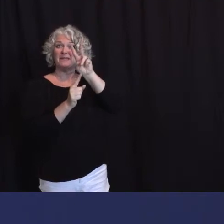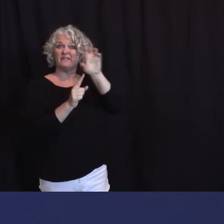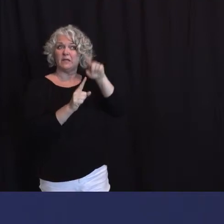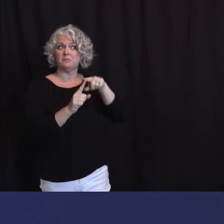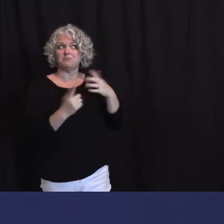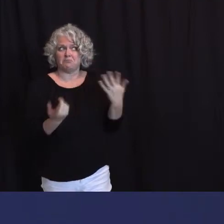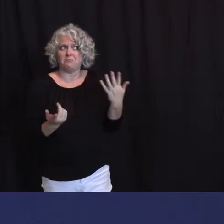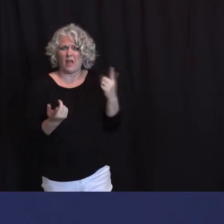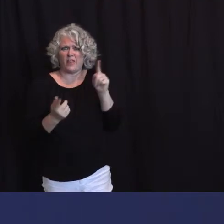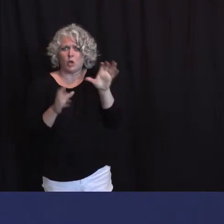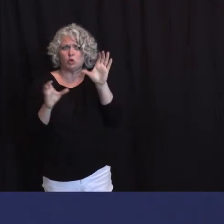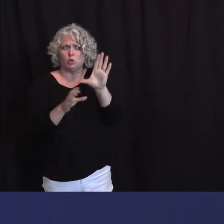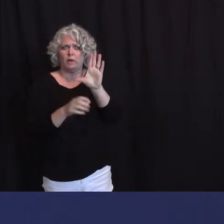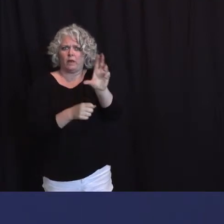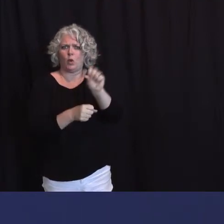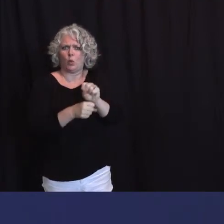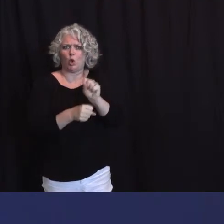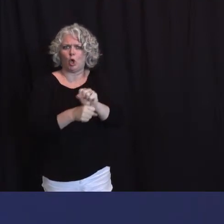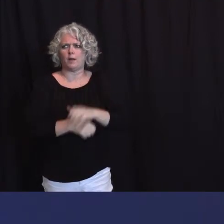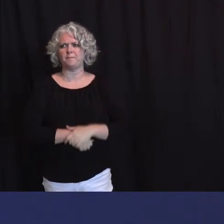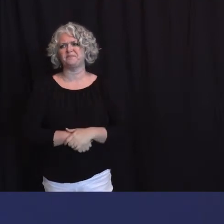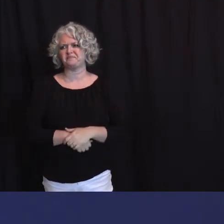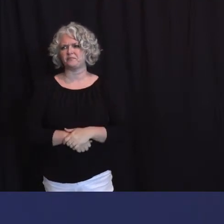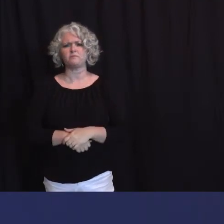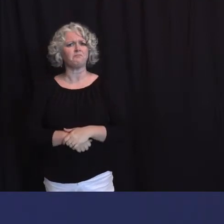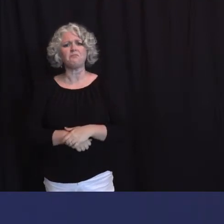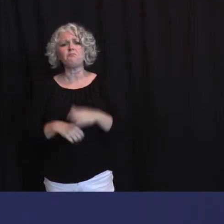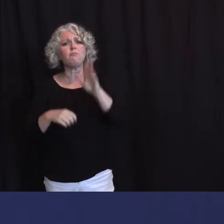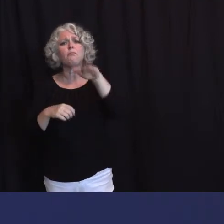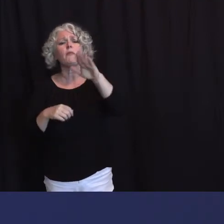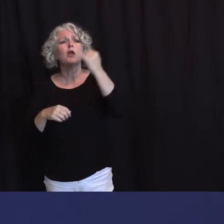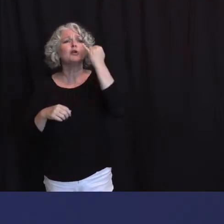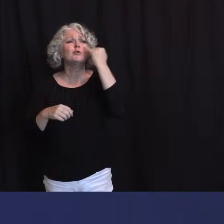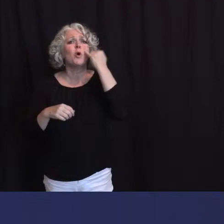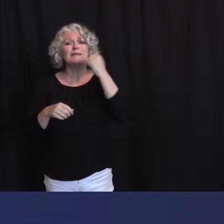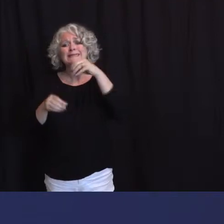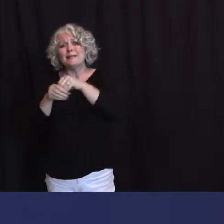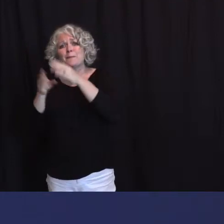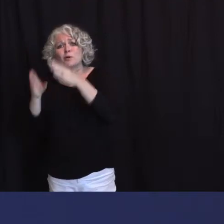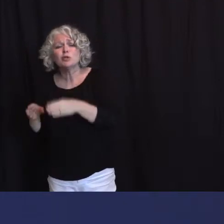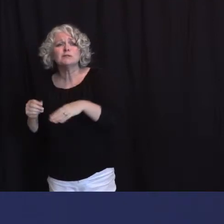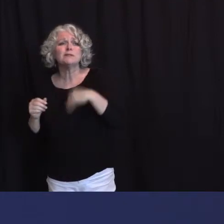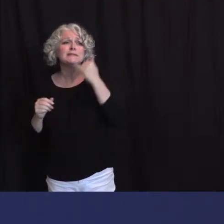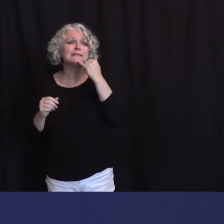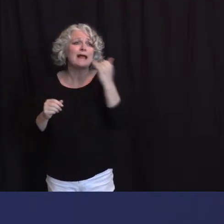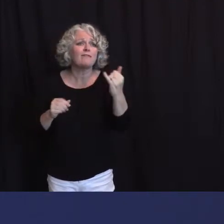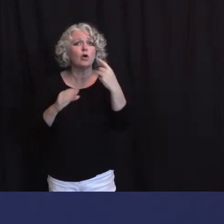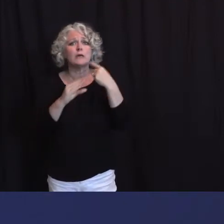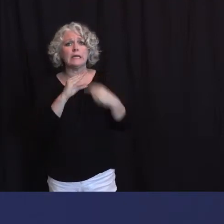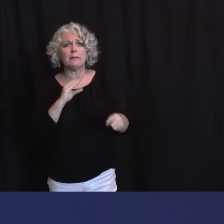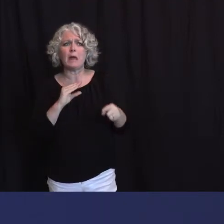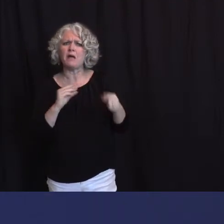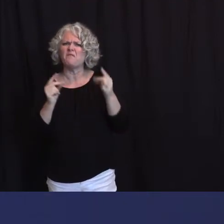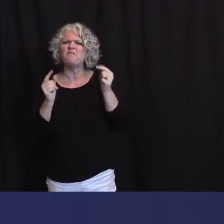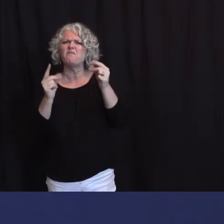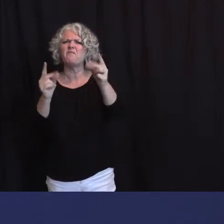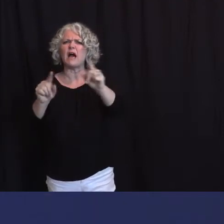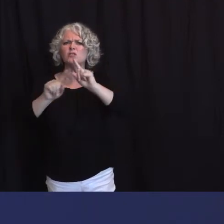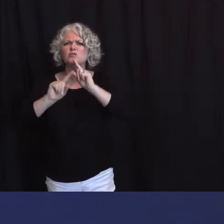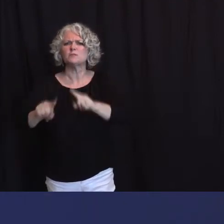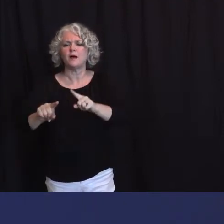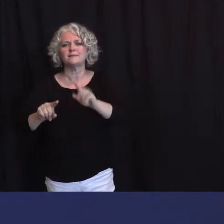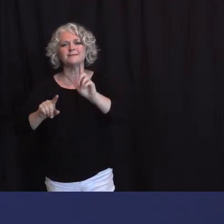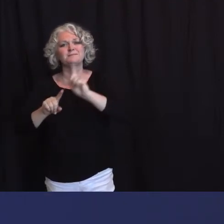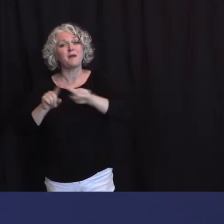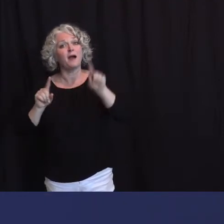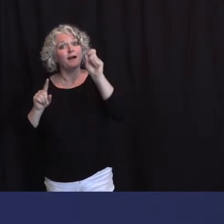quick to the ready being on telephone and internet than if they're in person. I accept that. But I also understand the comfort that